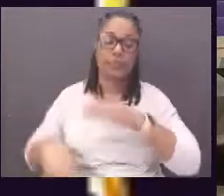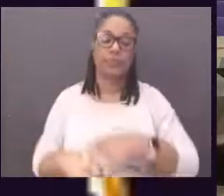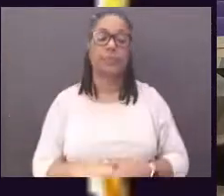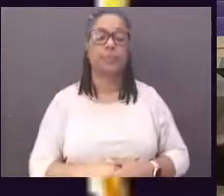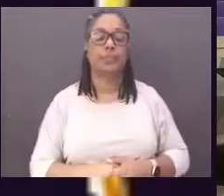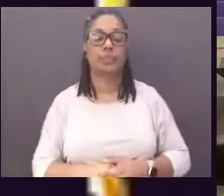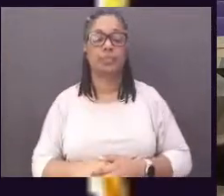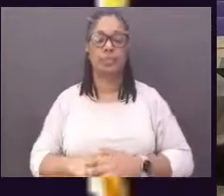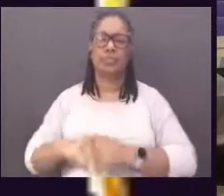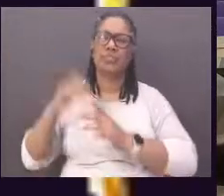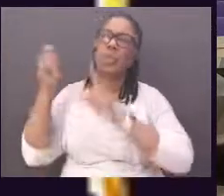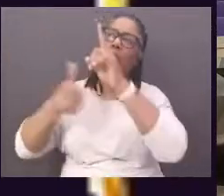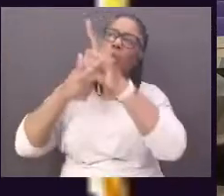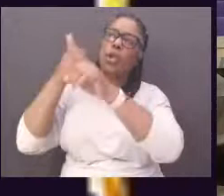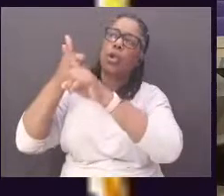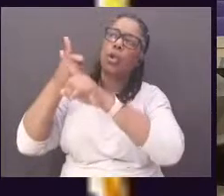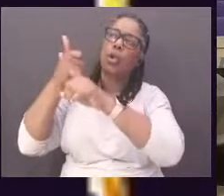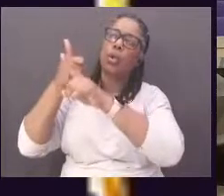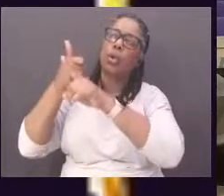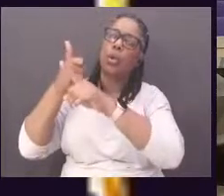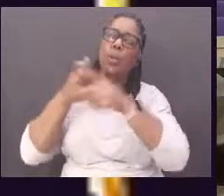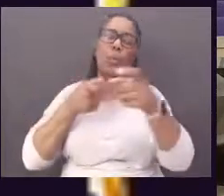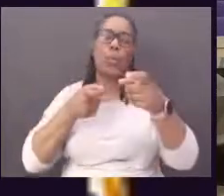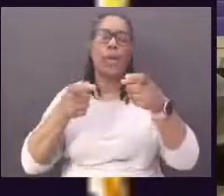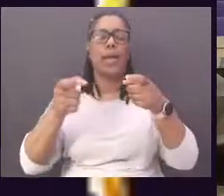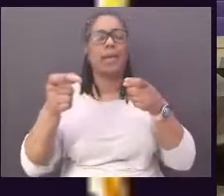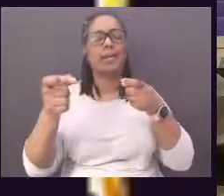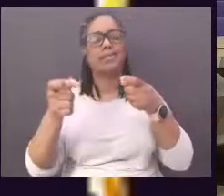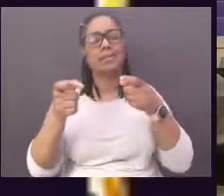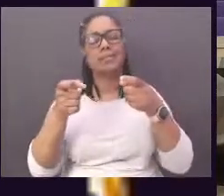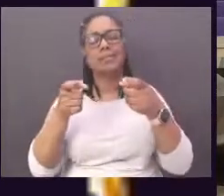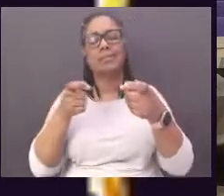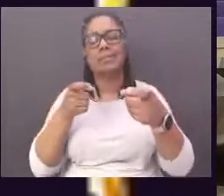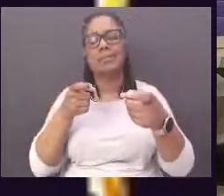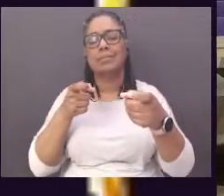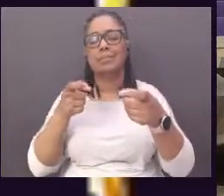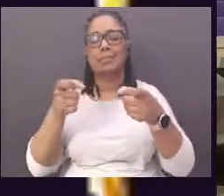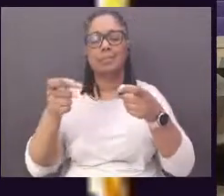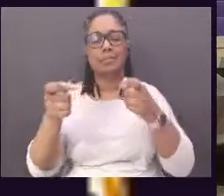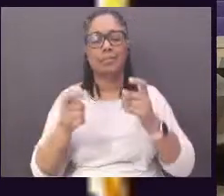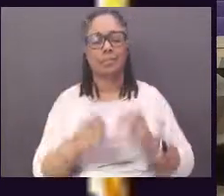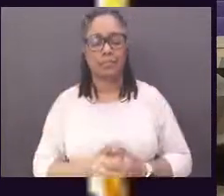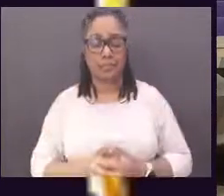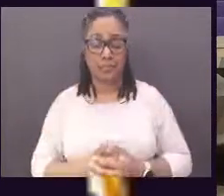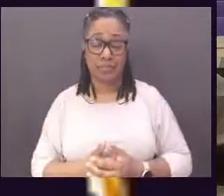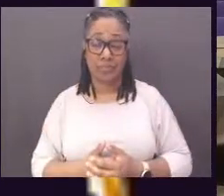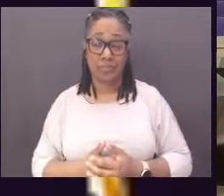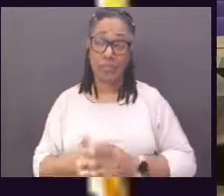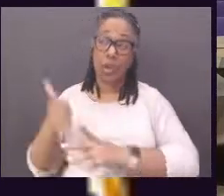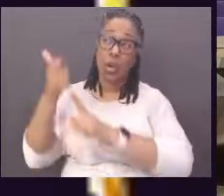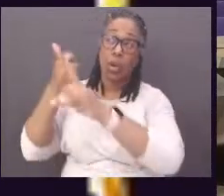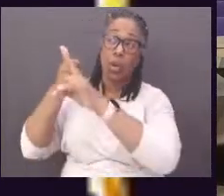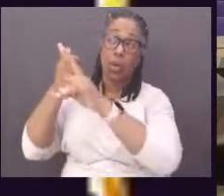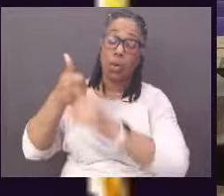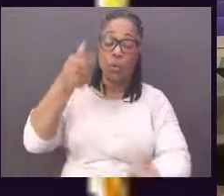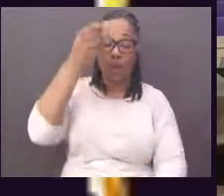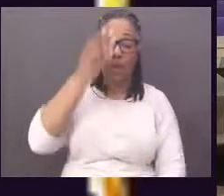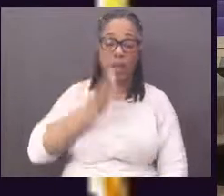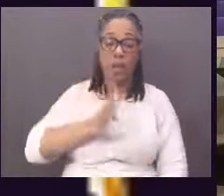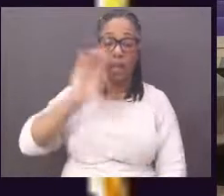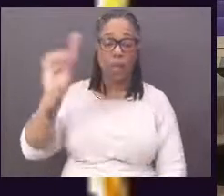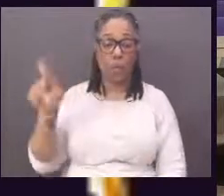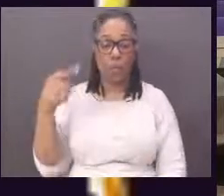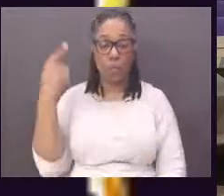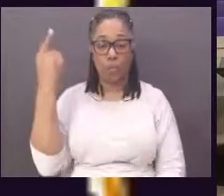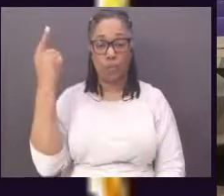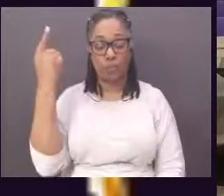Lord, you reign upon the throne, for you are God and God